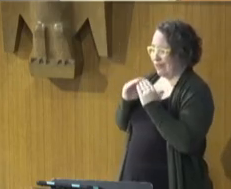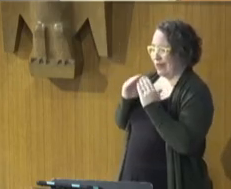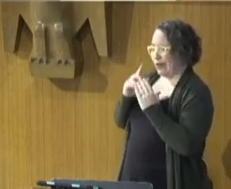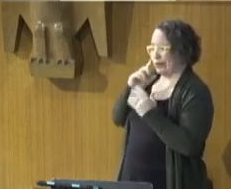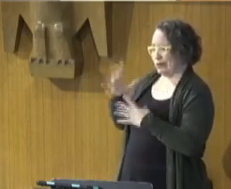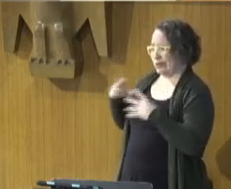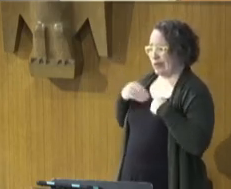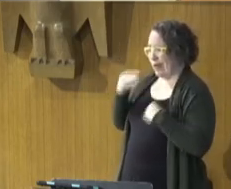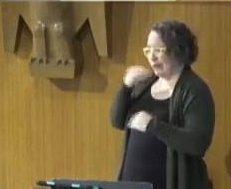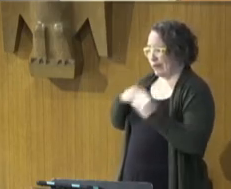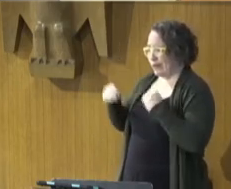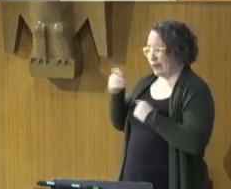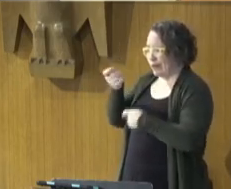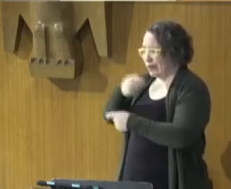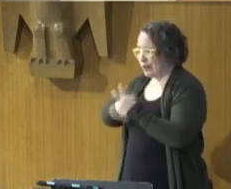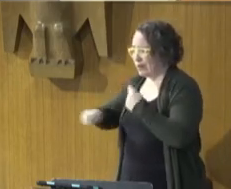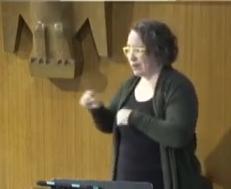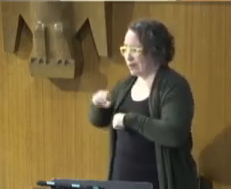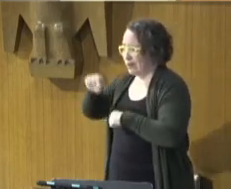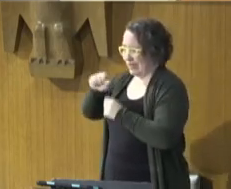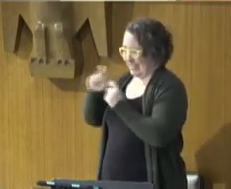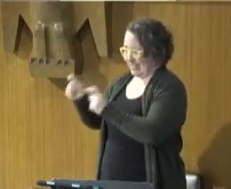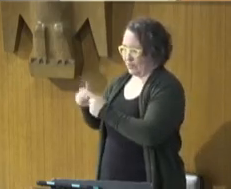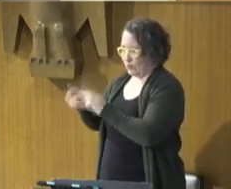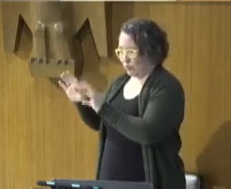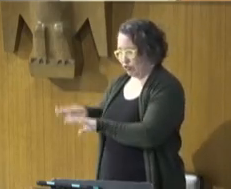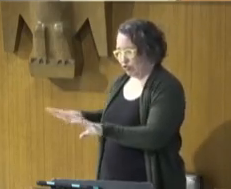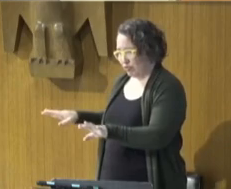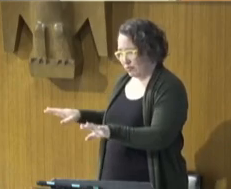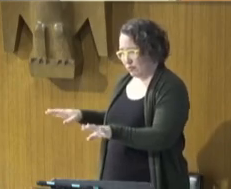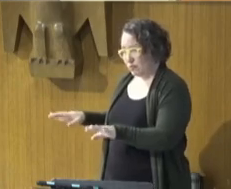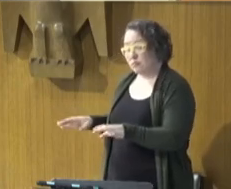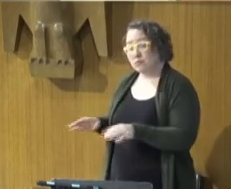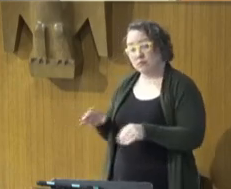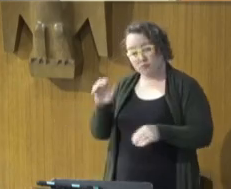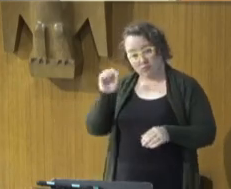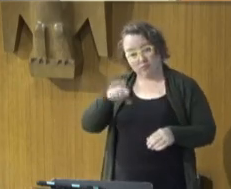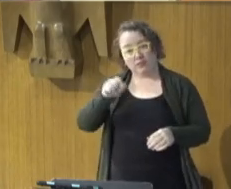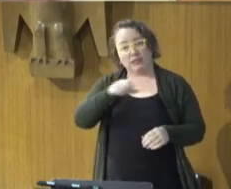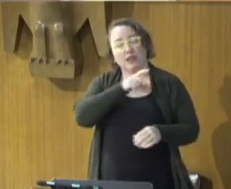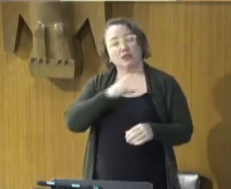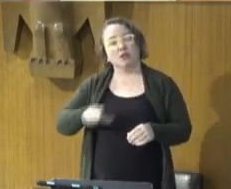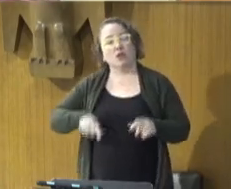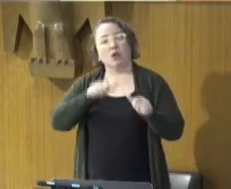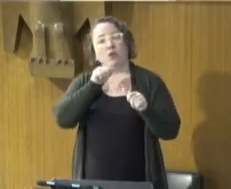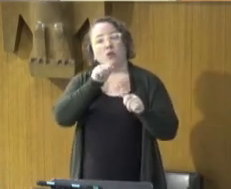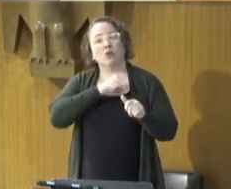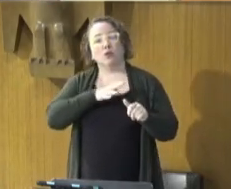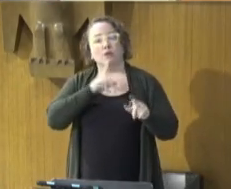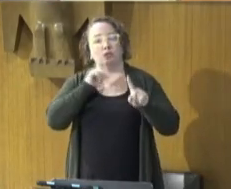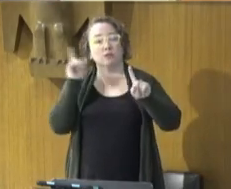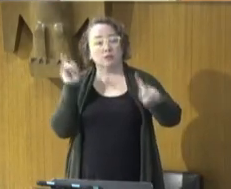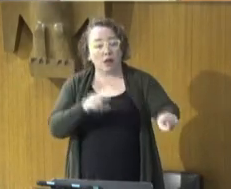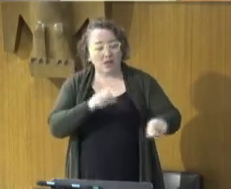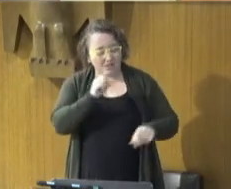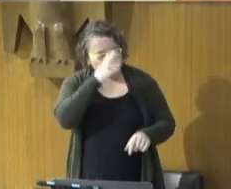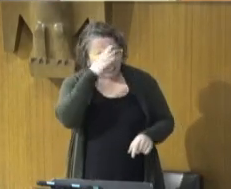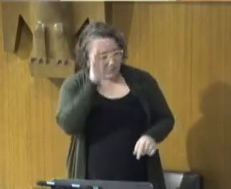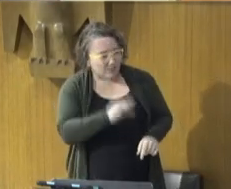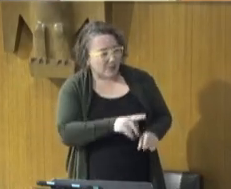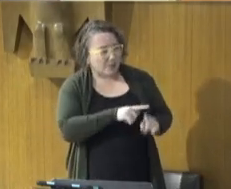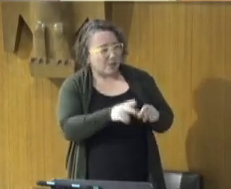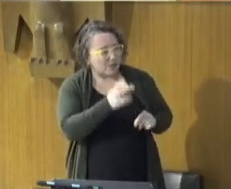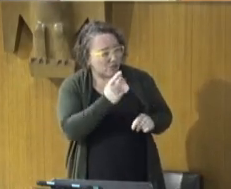food and throw it to the dogs. Yes, Lord, the woman says, yet even the dogs eat the crumbs that fall from the